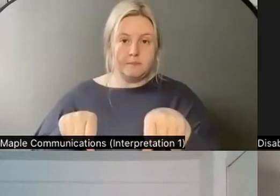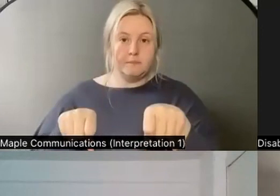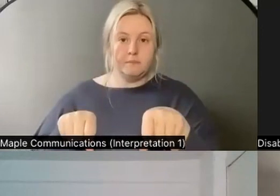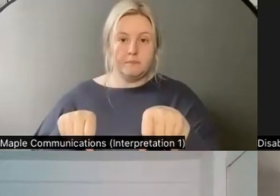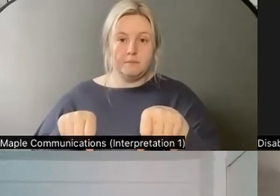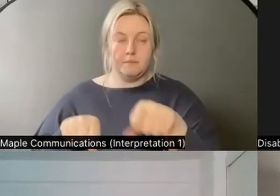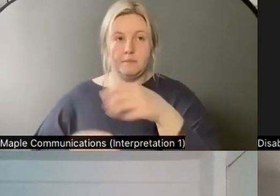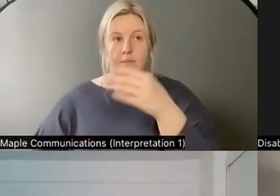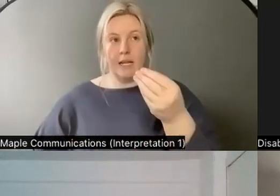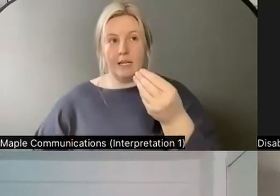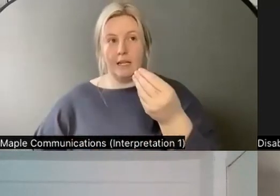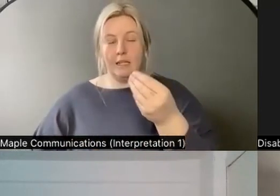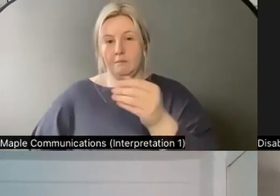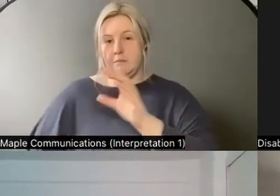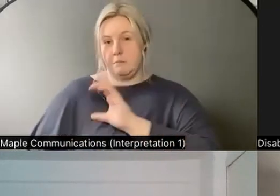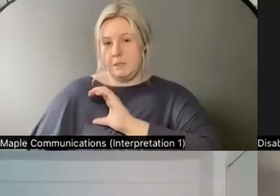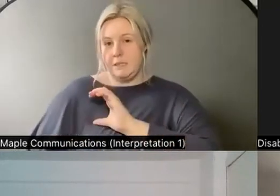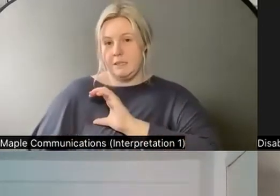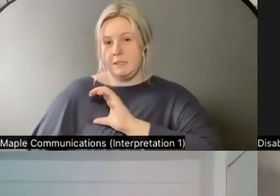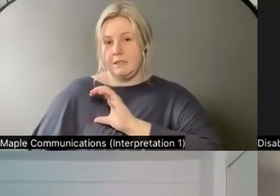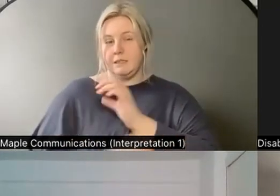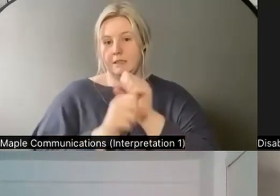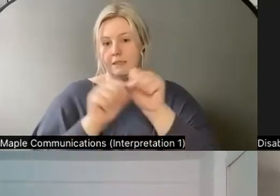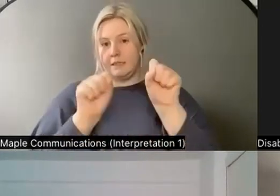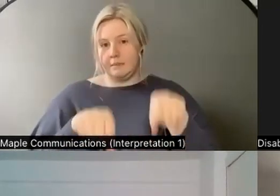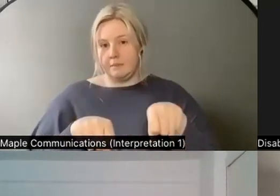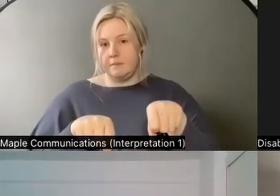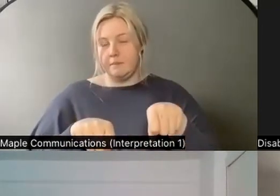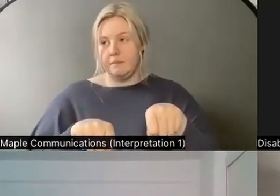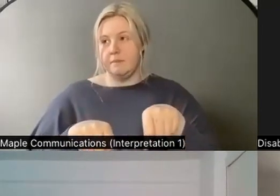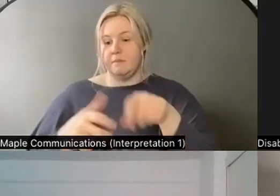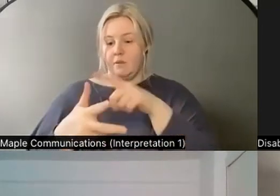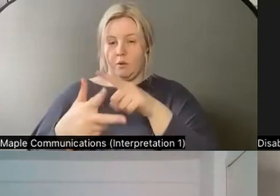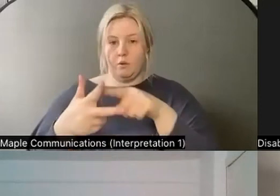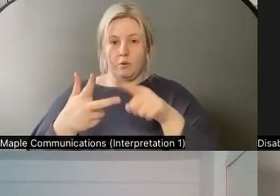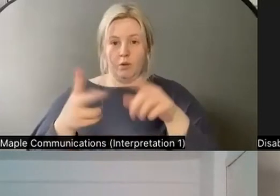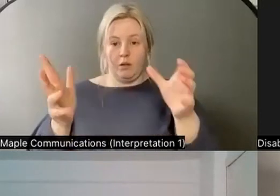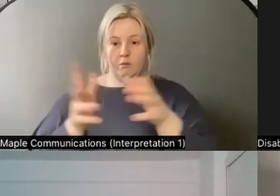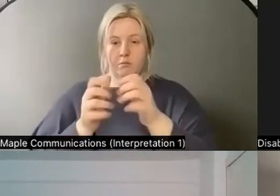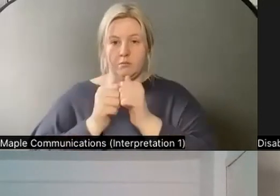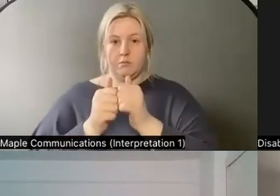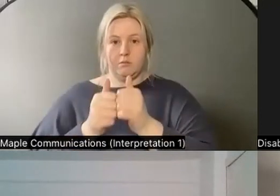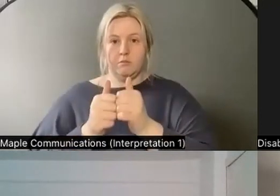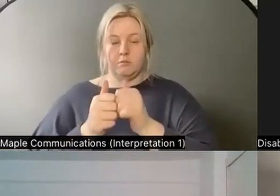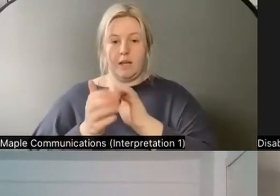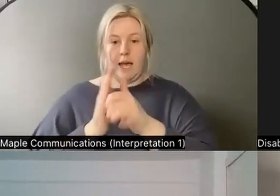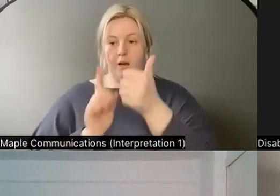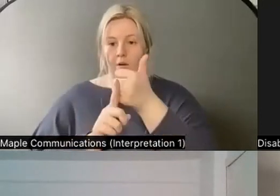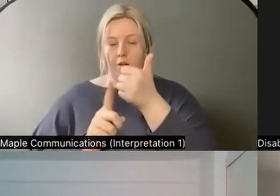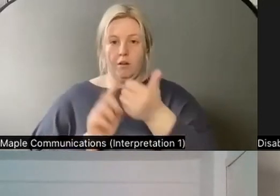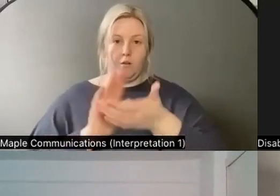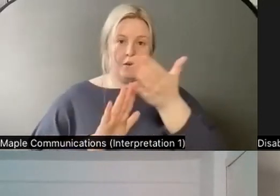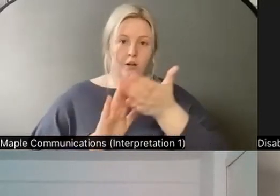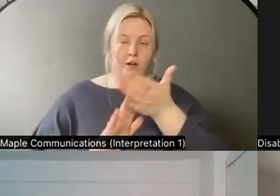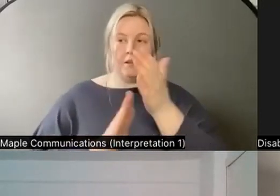enforcement system, the way that those things come together is making it harder and harder